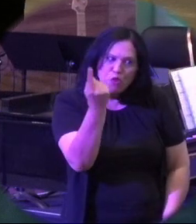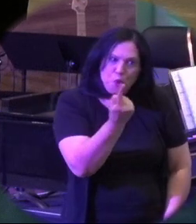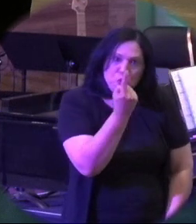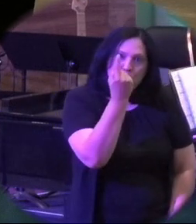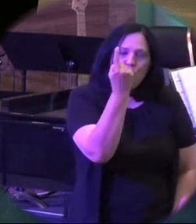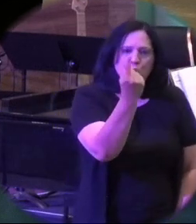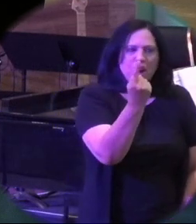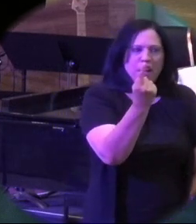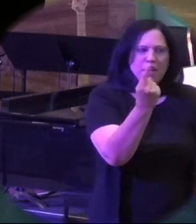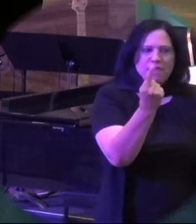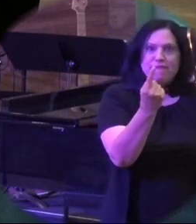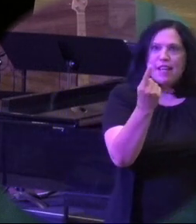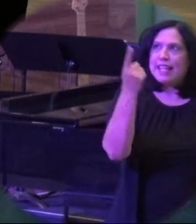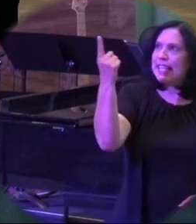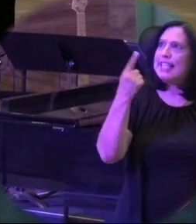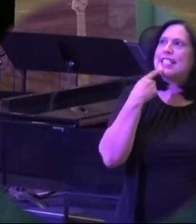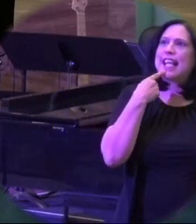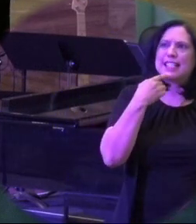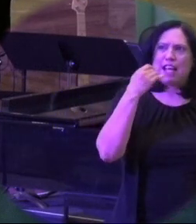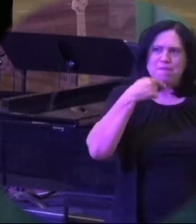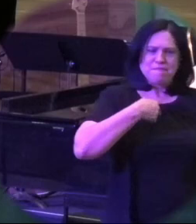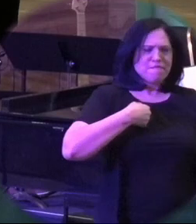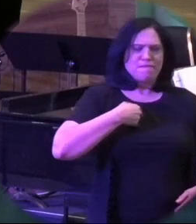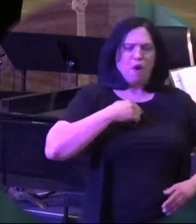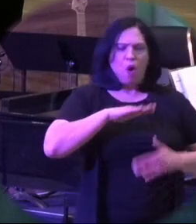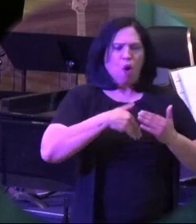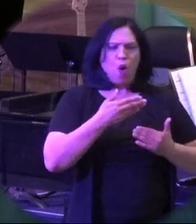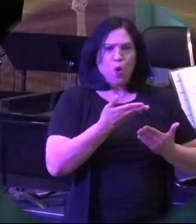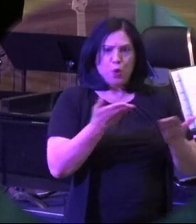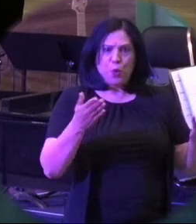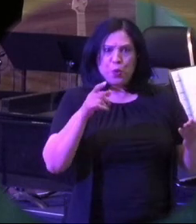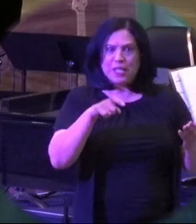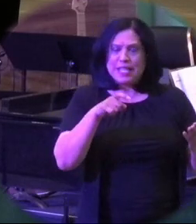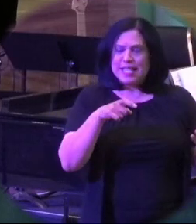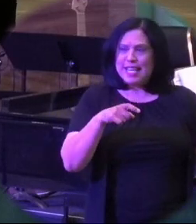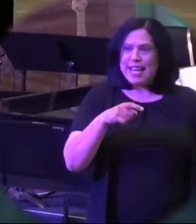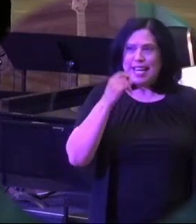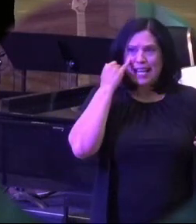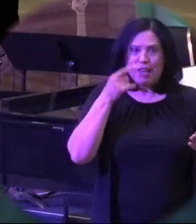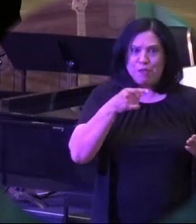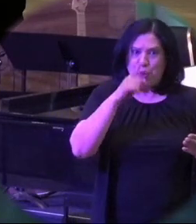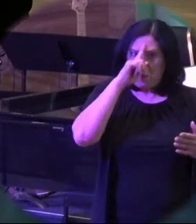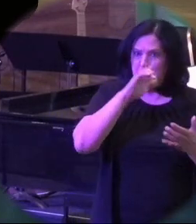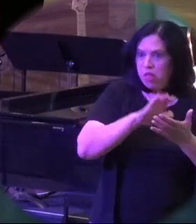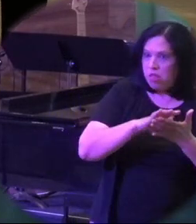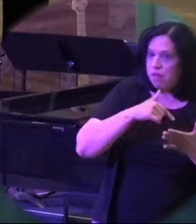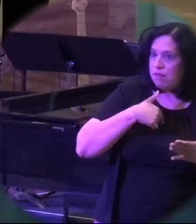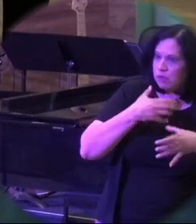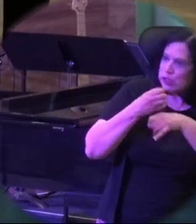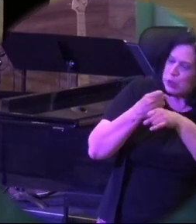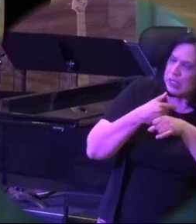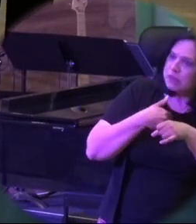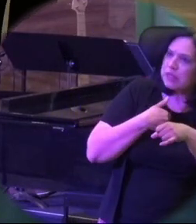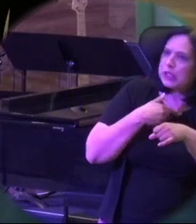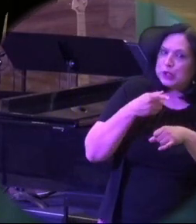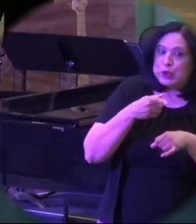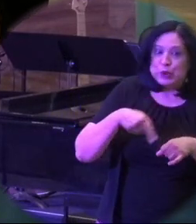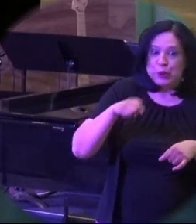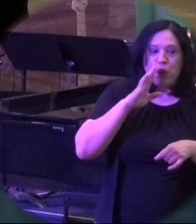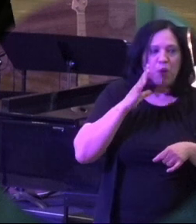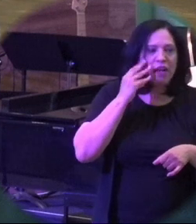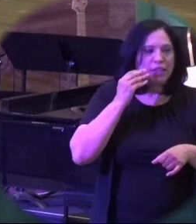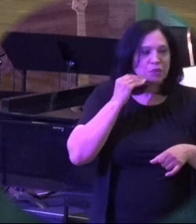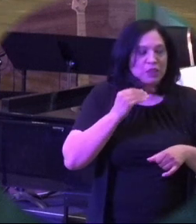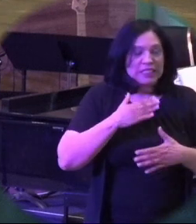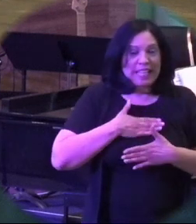I'm all you need, humans. If you believe in me and worship me, you'll be happier than any other way of doing it. And yet